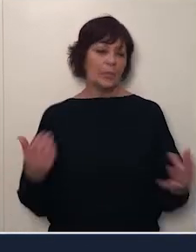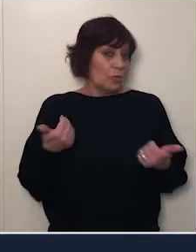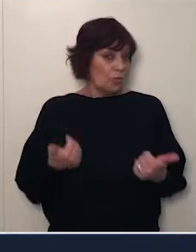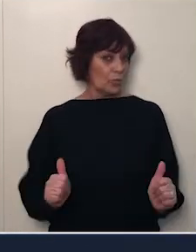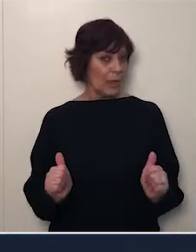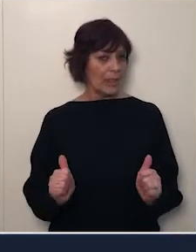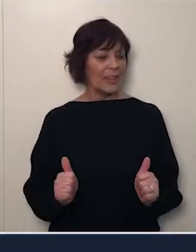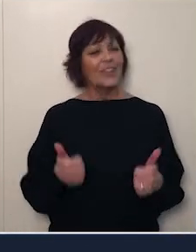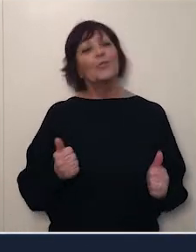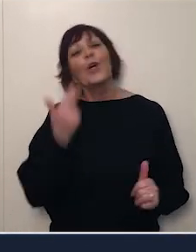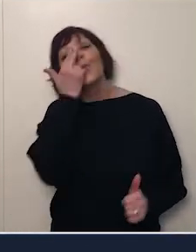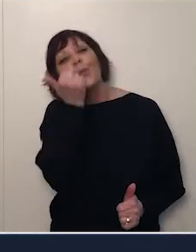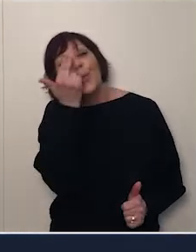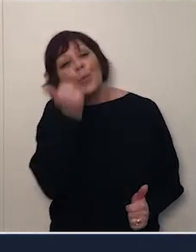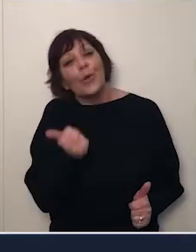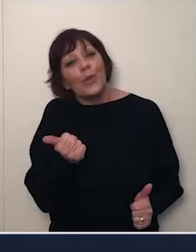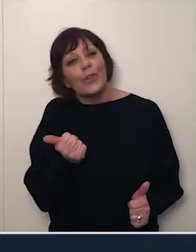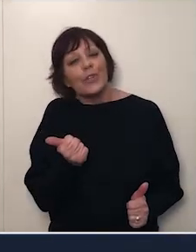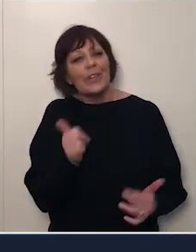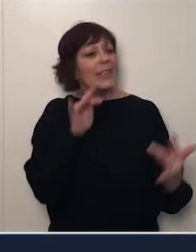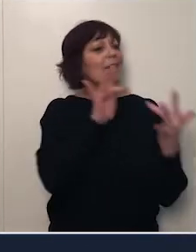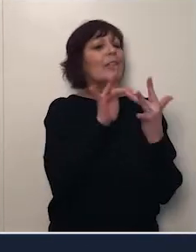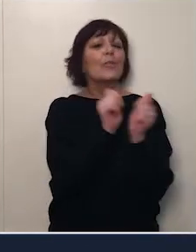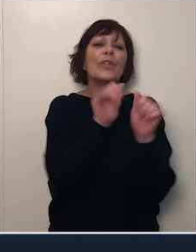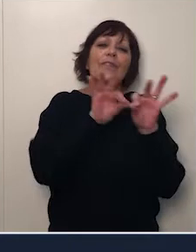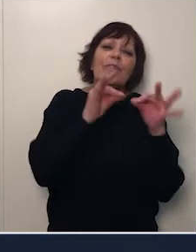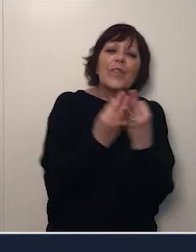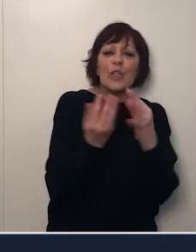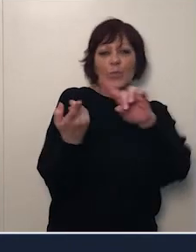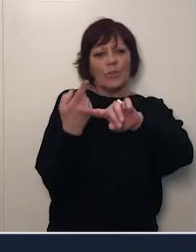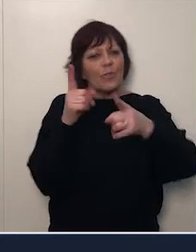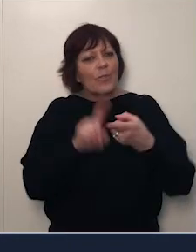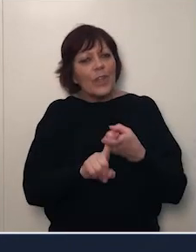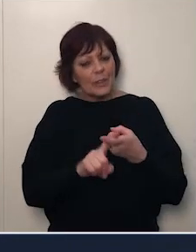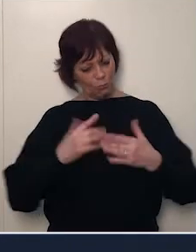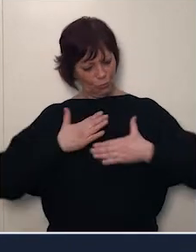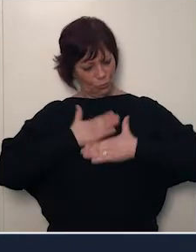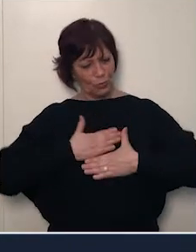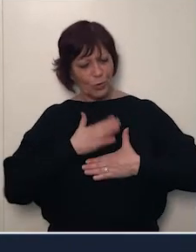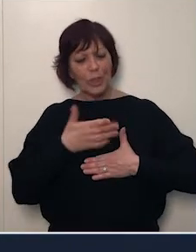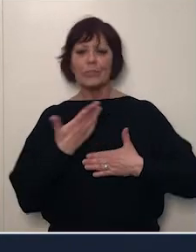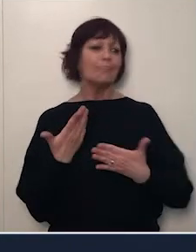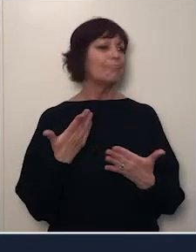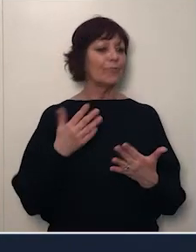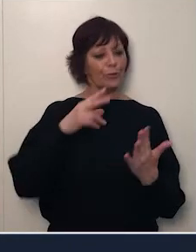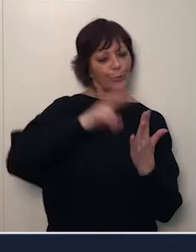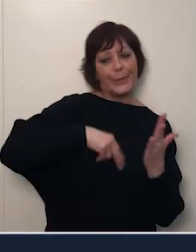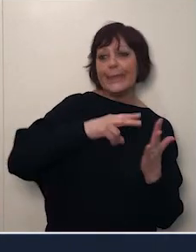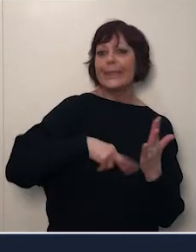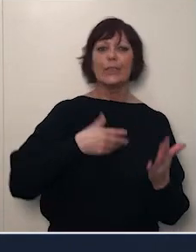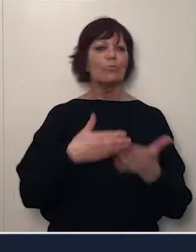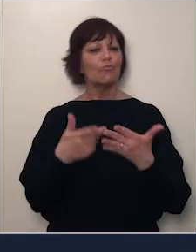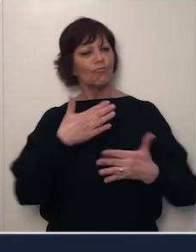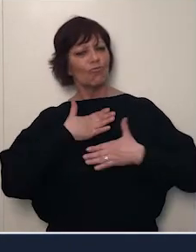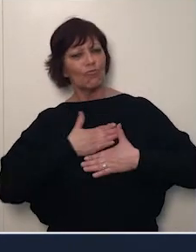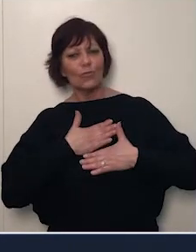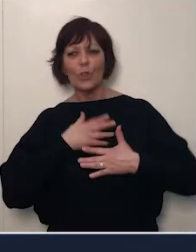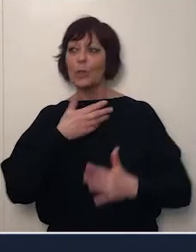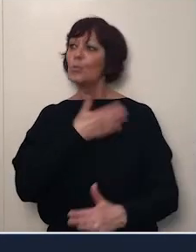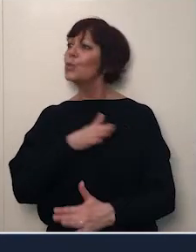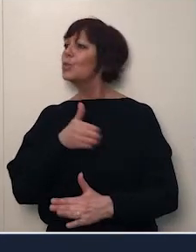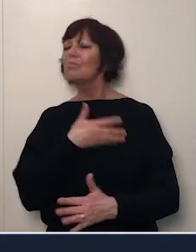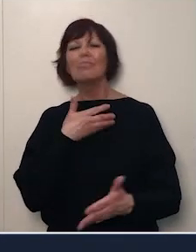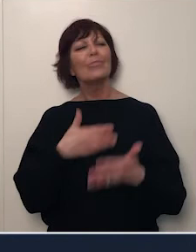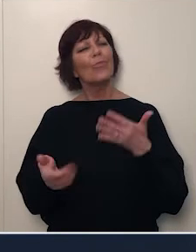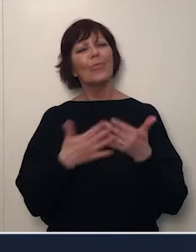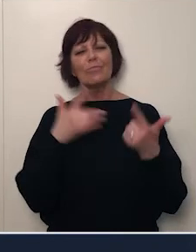meditation, or yoga. Keep a sense of humor. Stay in touch with family and friends. Enjoy hobbies such as